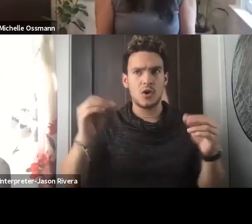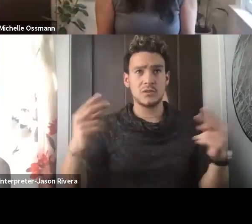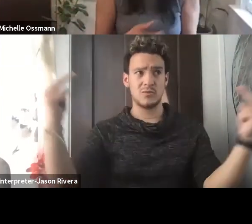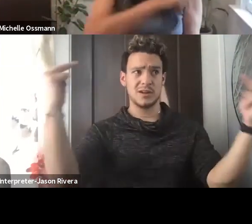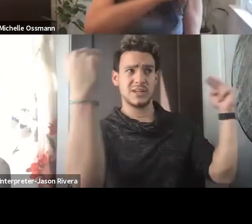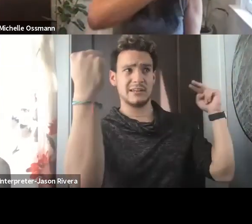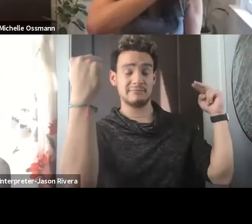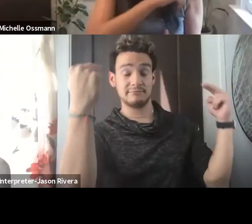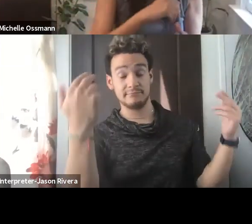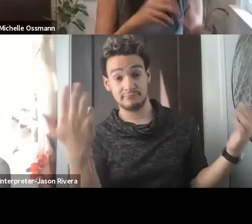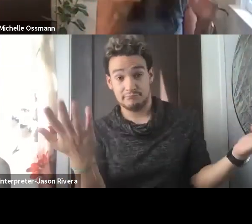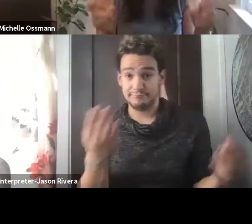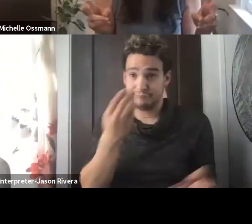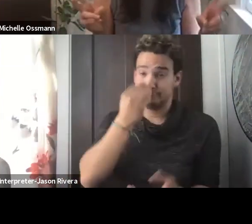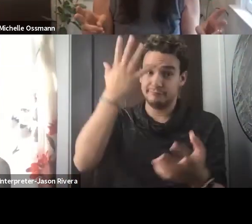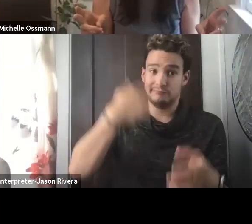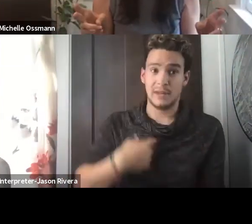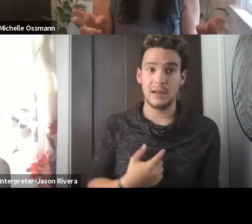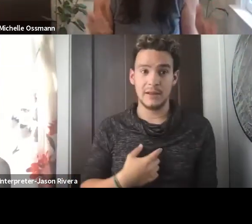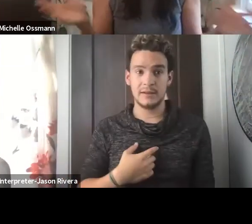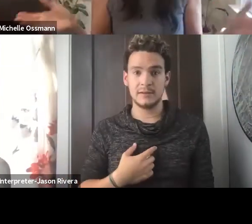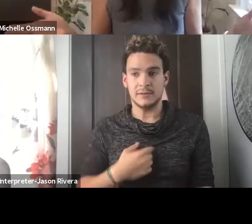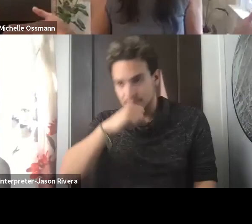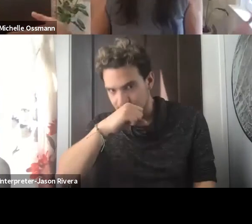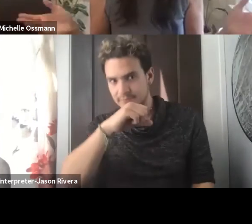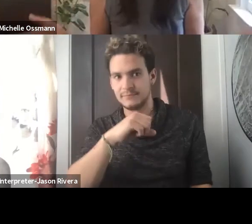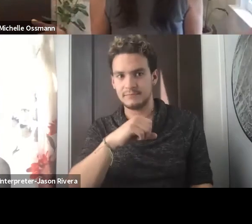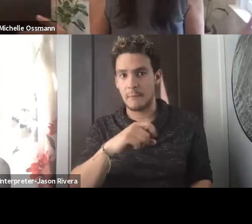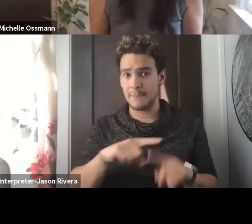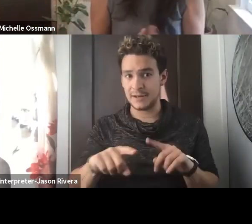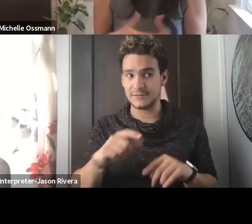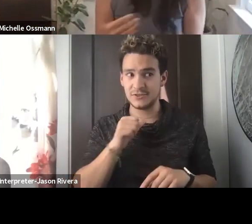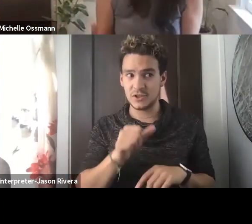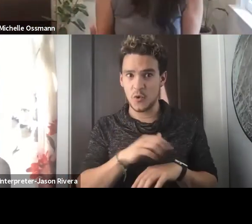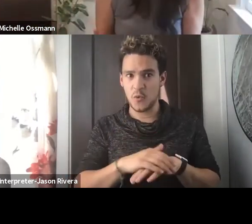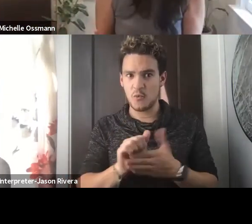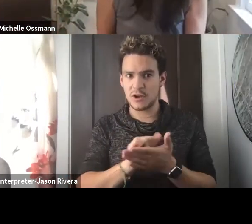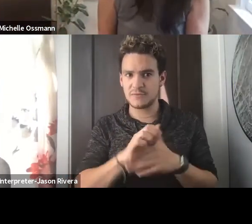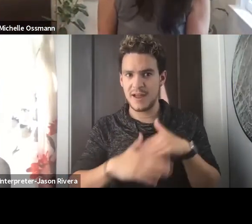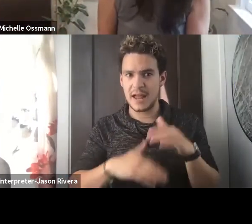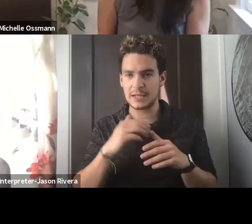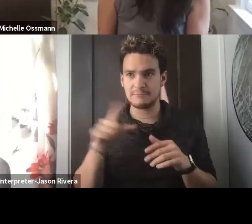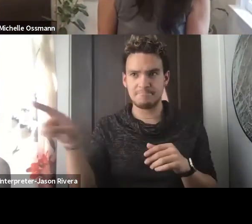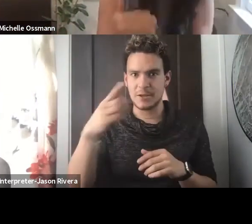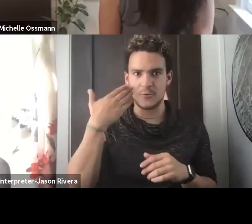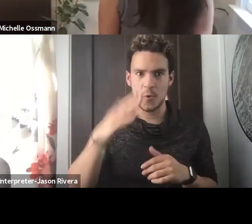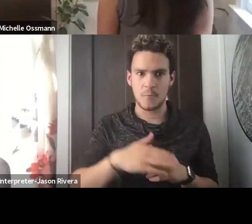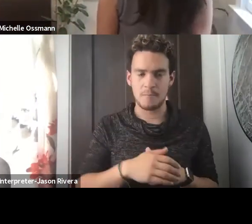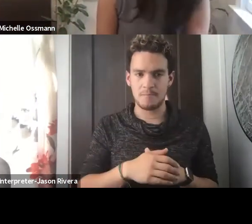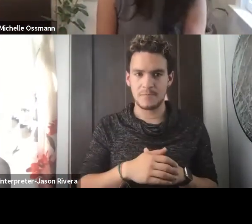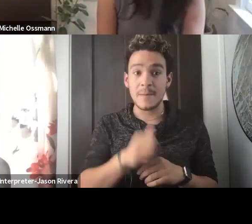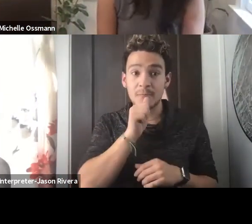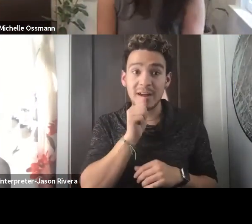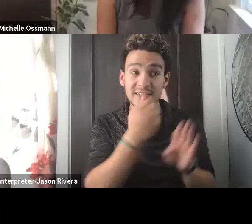colleagues, if I sneeze and I don't wash my hands, does anyone else really know, right? So privacy could actually encourage